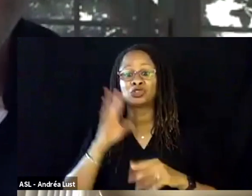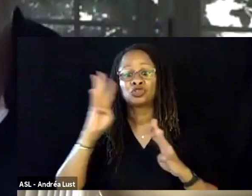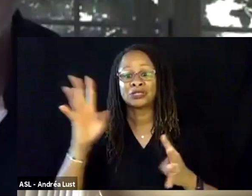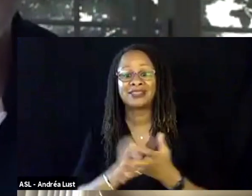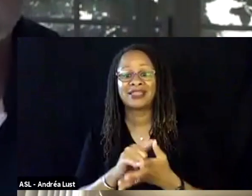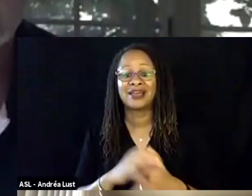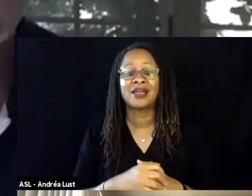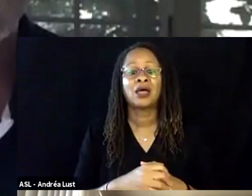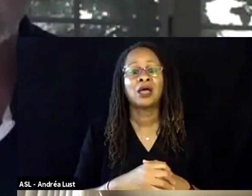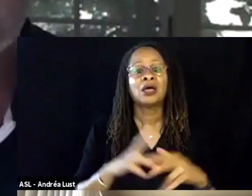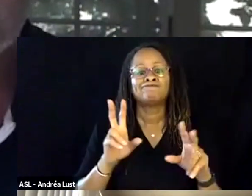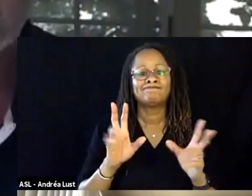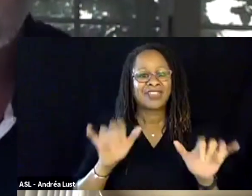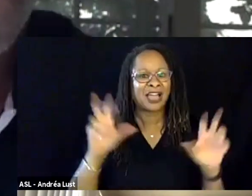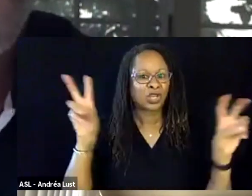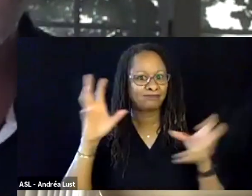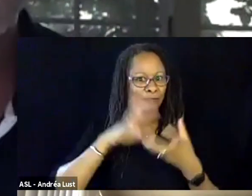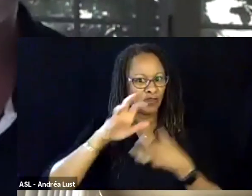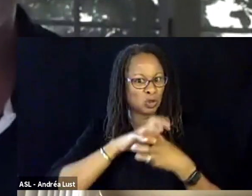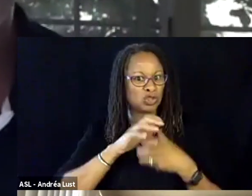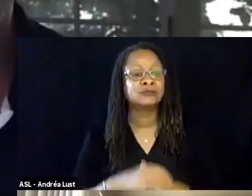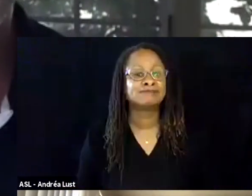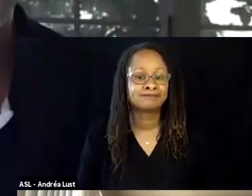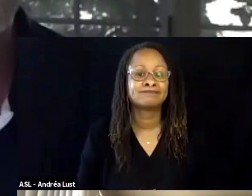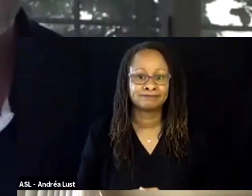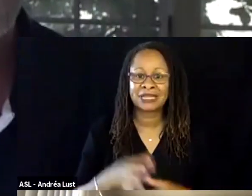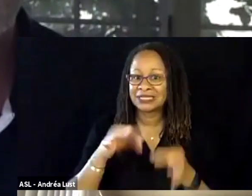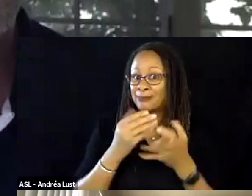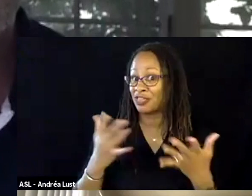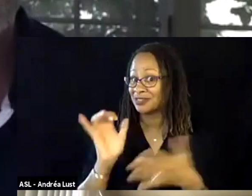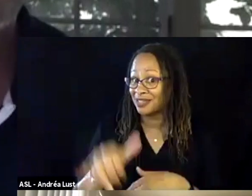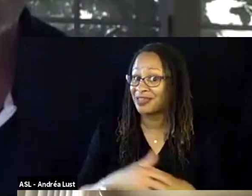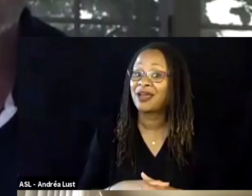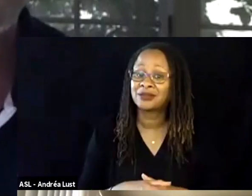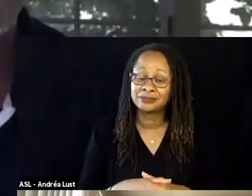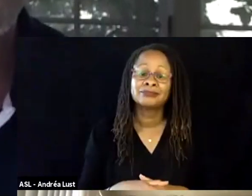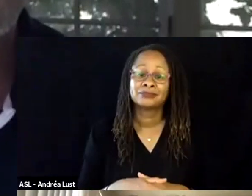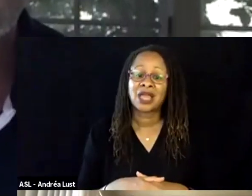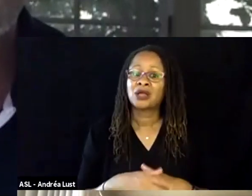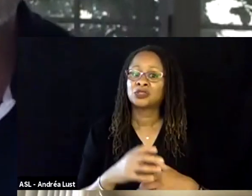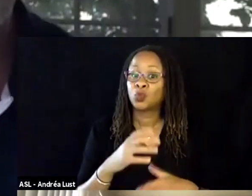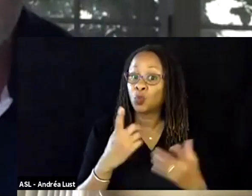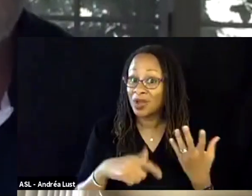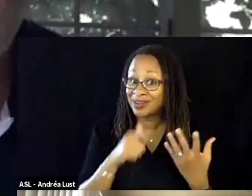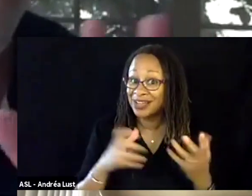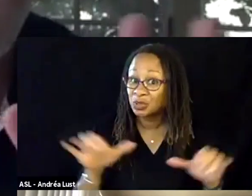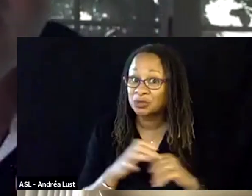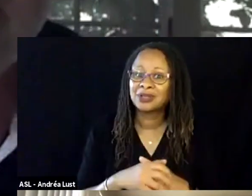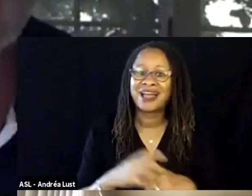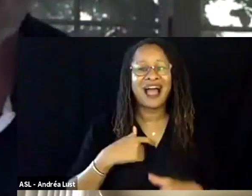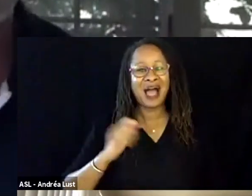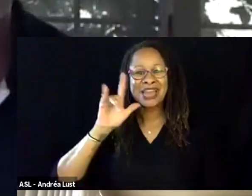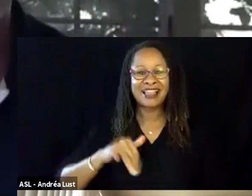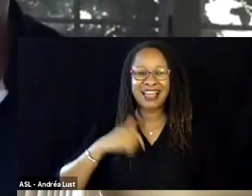that quote unquote confusion. And it's simple things like that. I think the thing not to do is to go in and say, I'm an ally, I